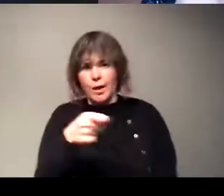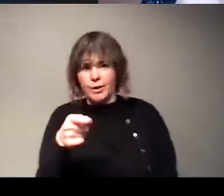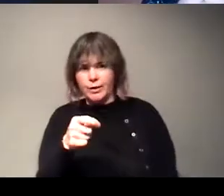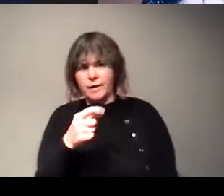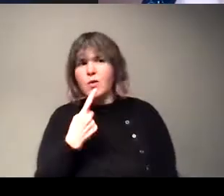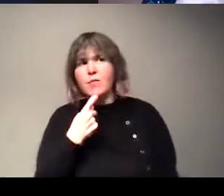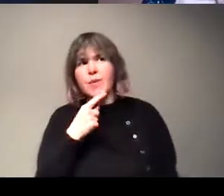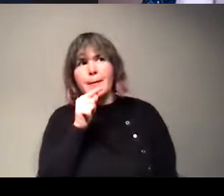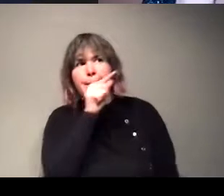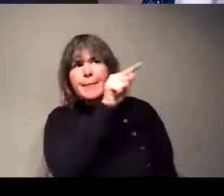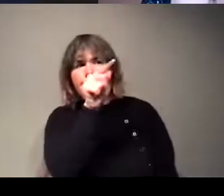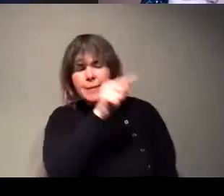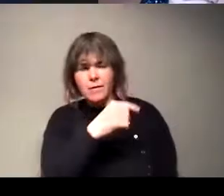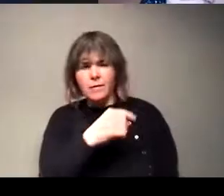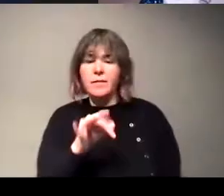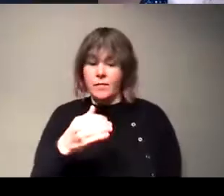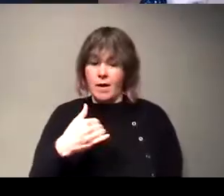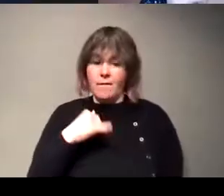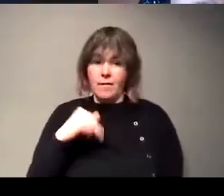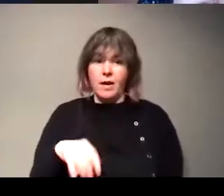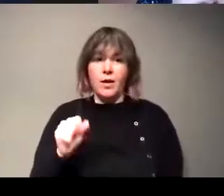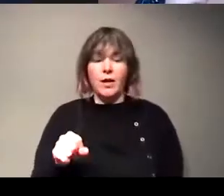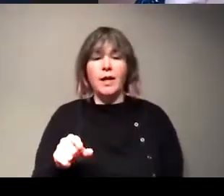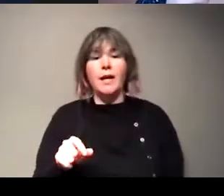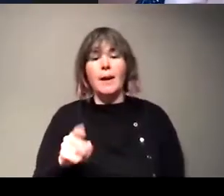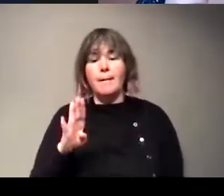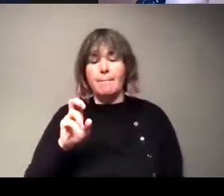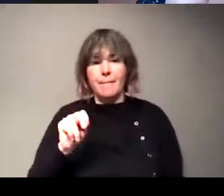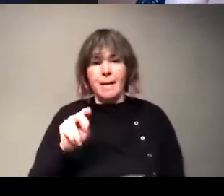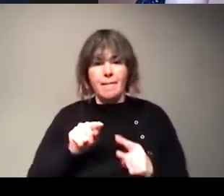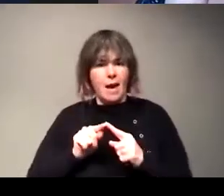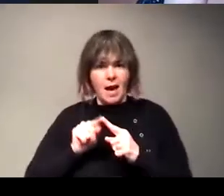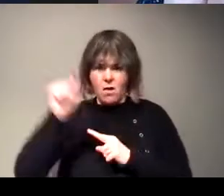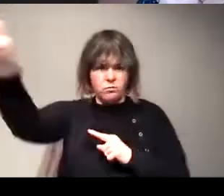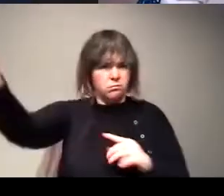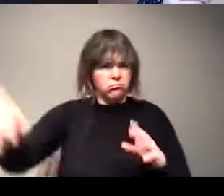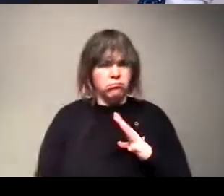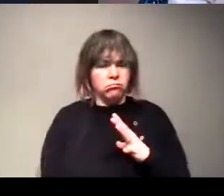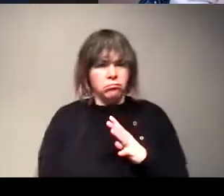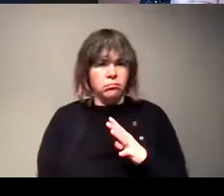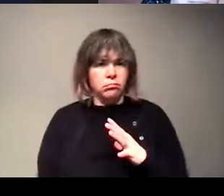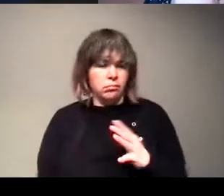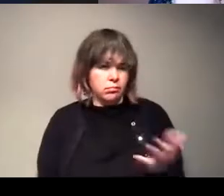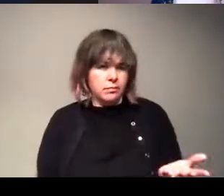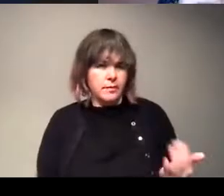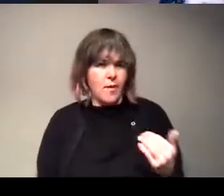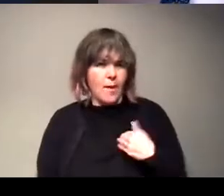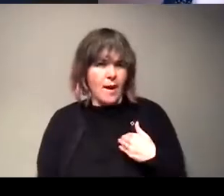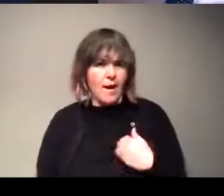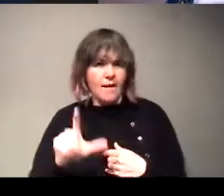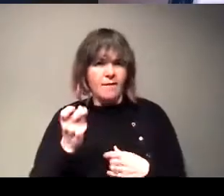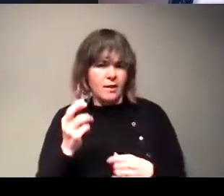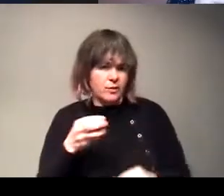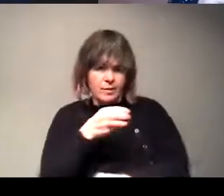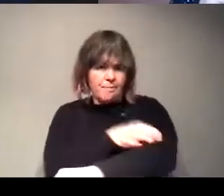If you were to have that, you can shoot the beam out just fine. And we have lasers that are really